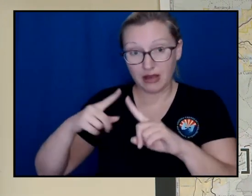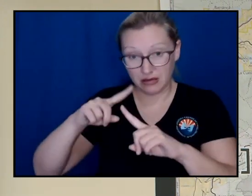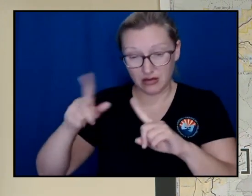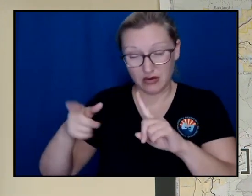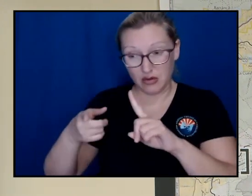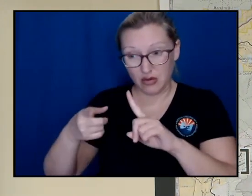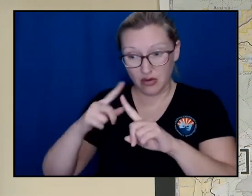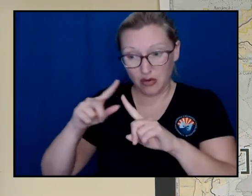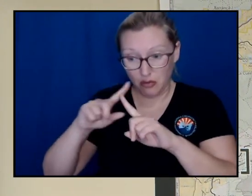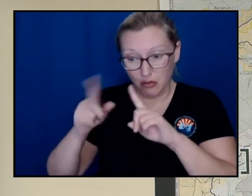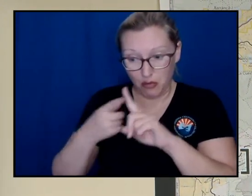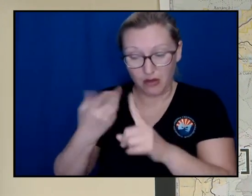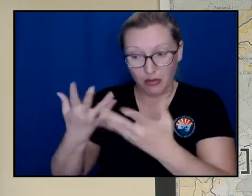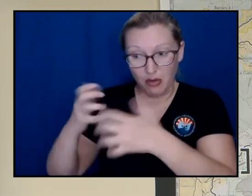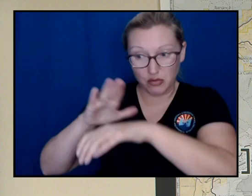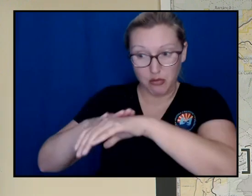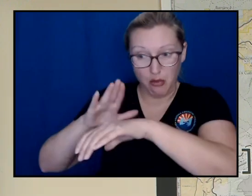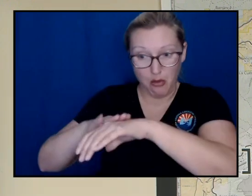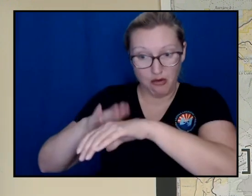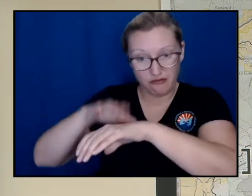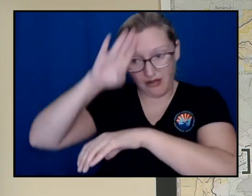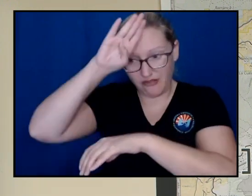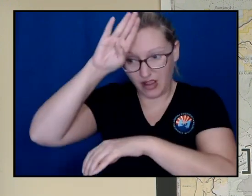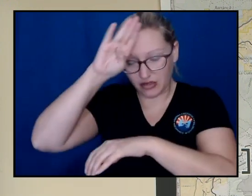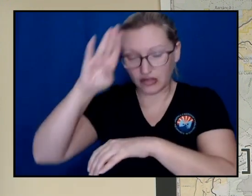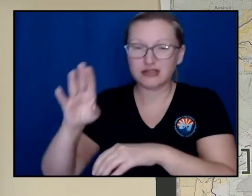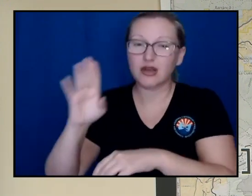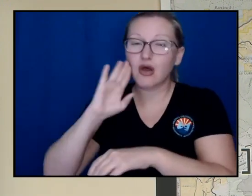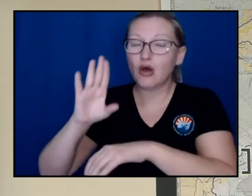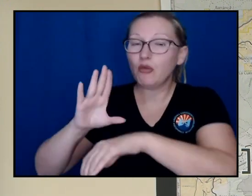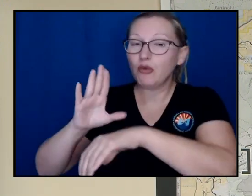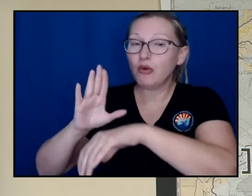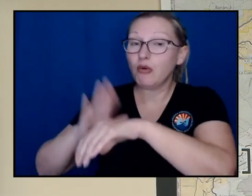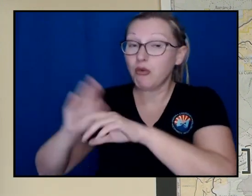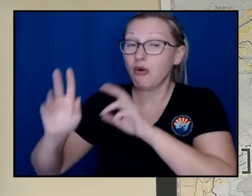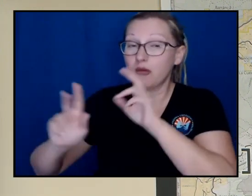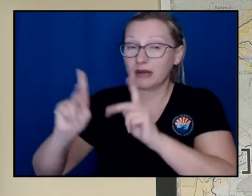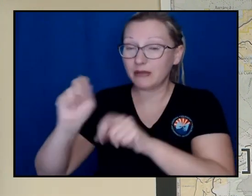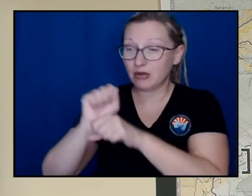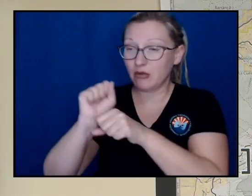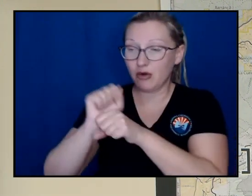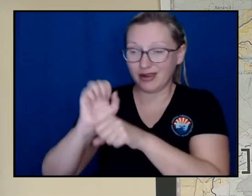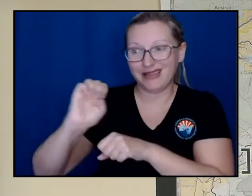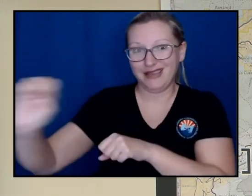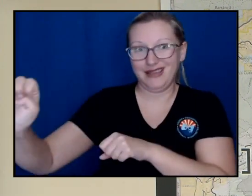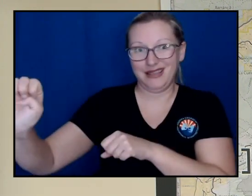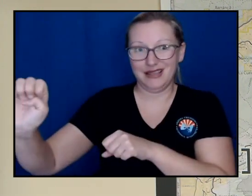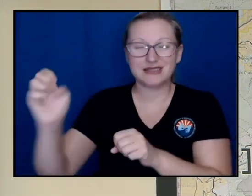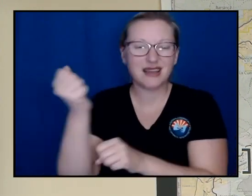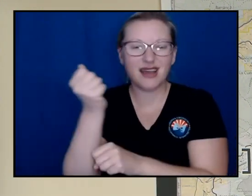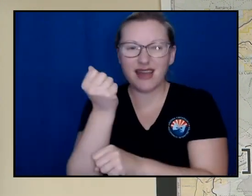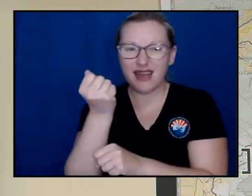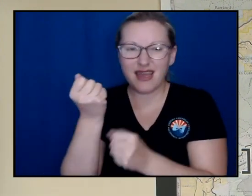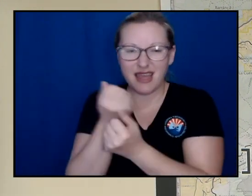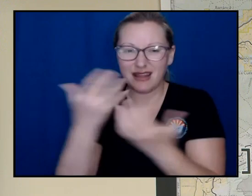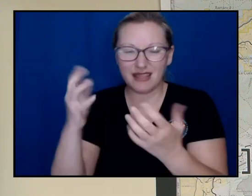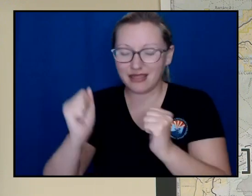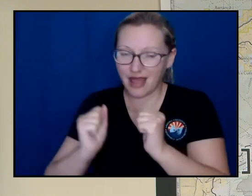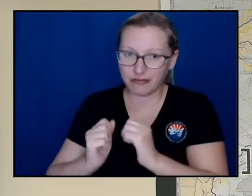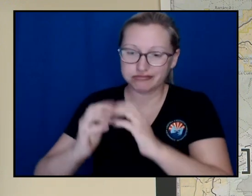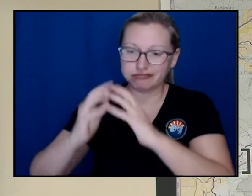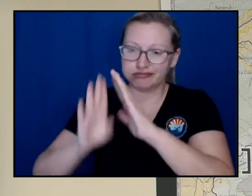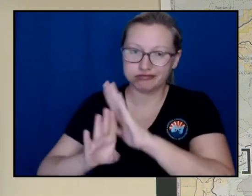east slopes and the highlands, anything that forms out here will have the potential to move into the fire area